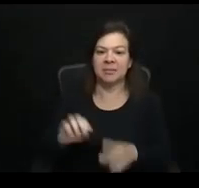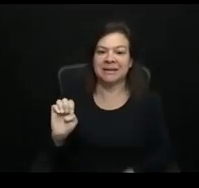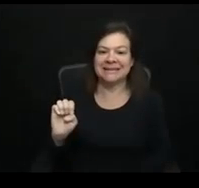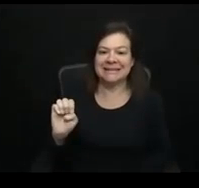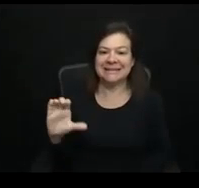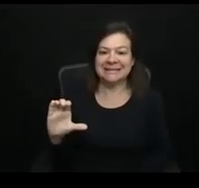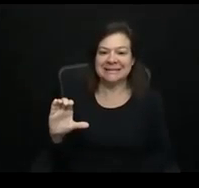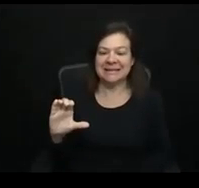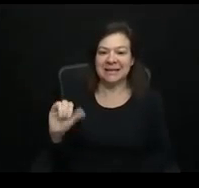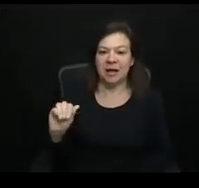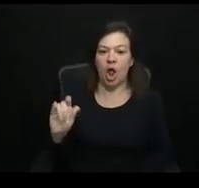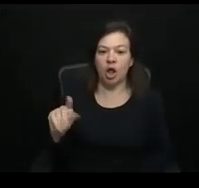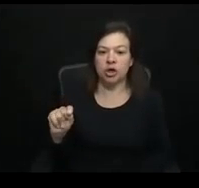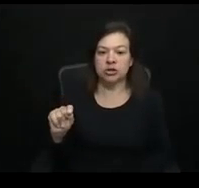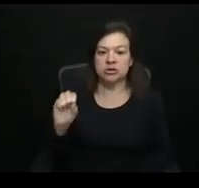ecalert.org. That's